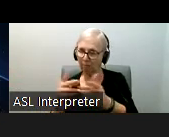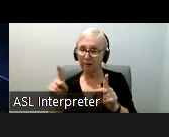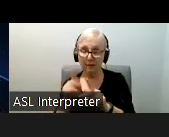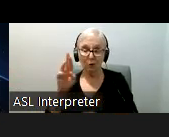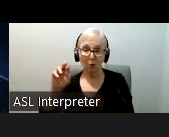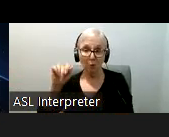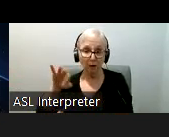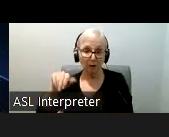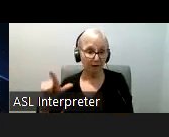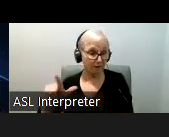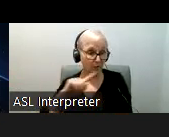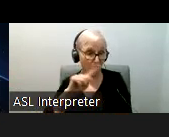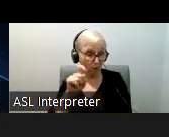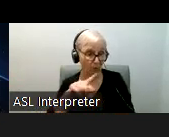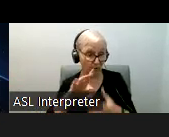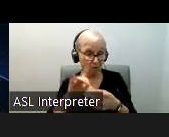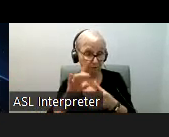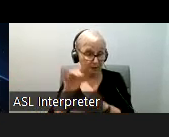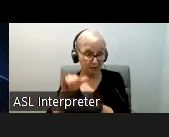do you want to comment on that?